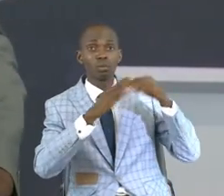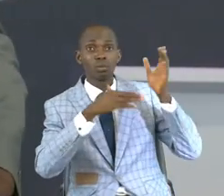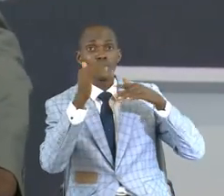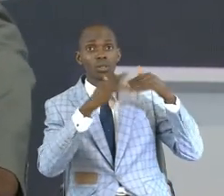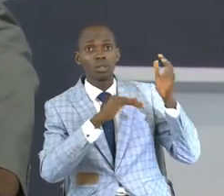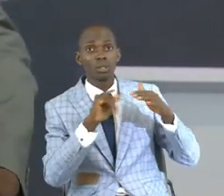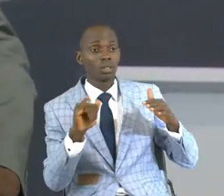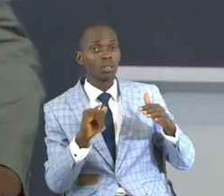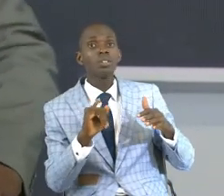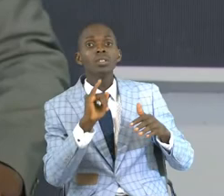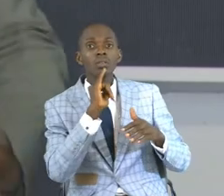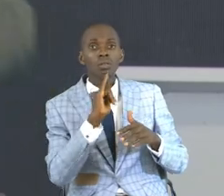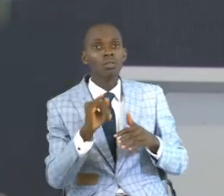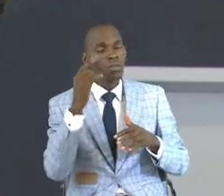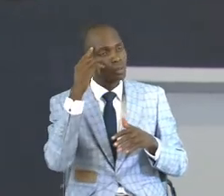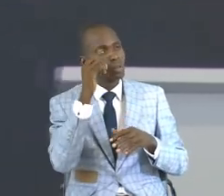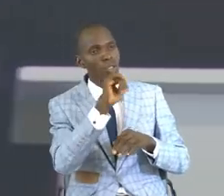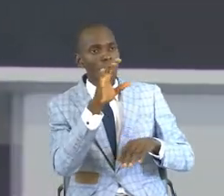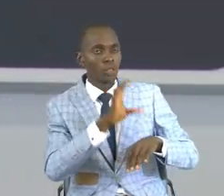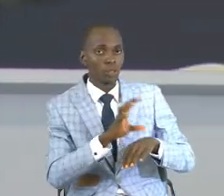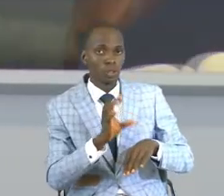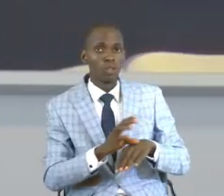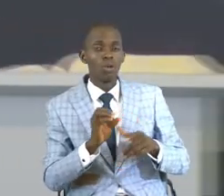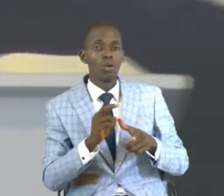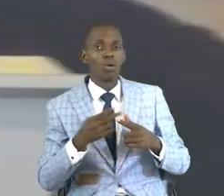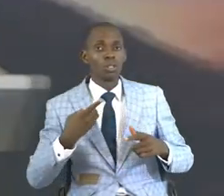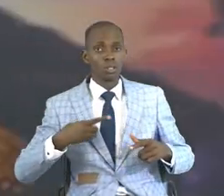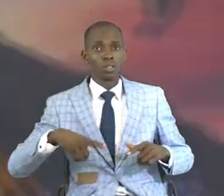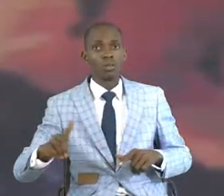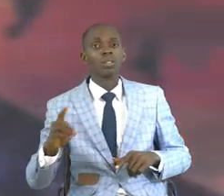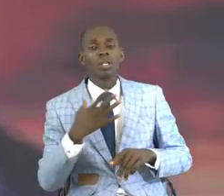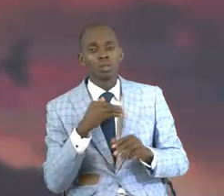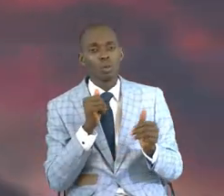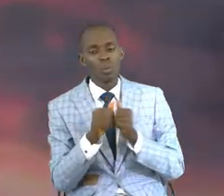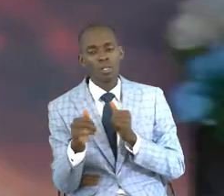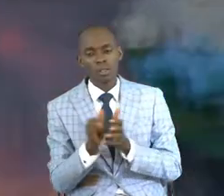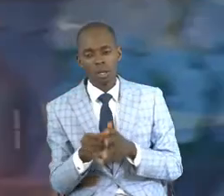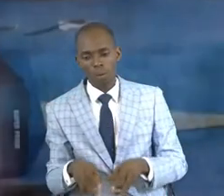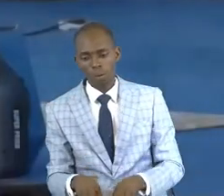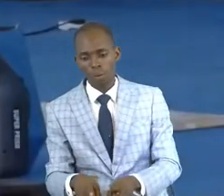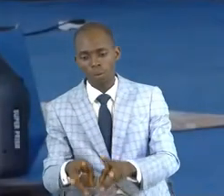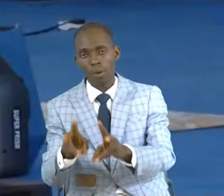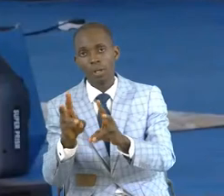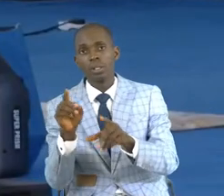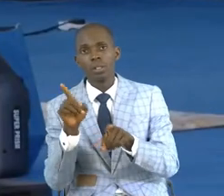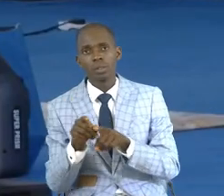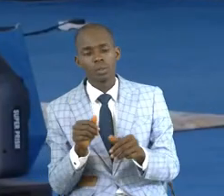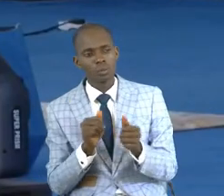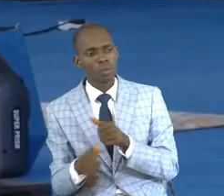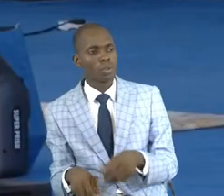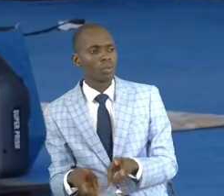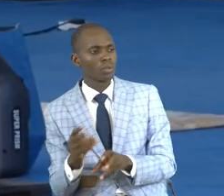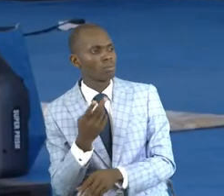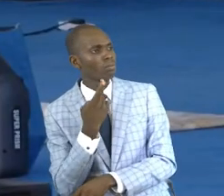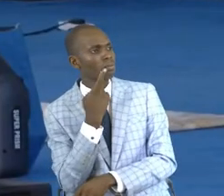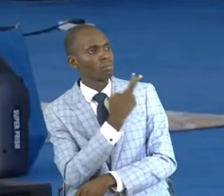a particular church or denomination, and you are passing that way. And as you pass, you say, why is this building like